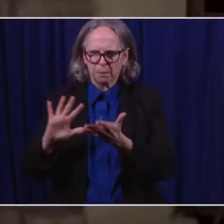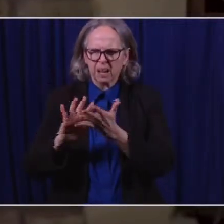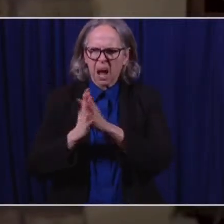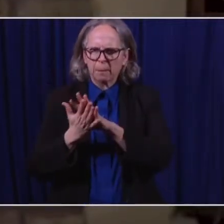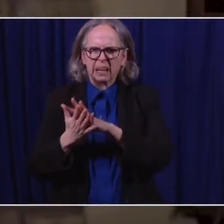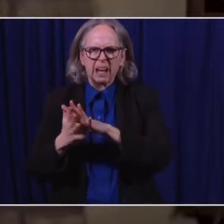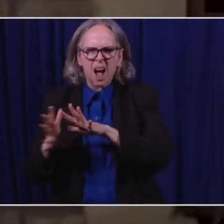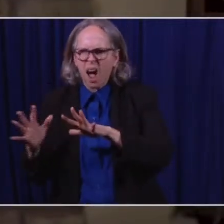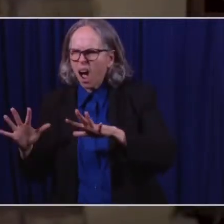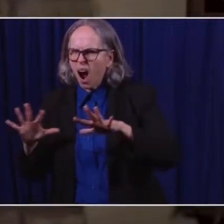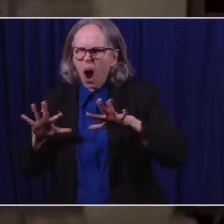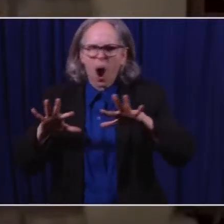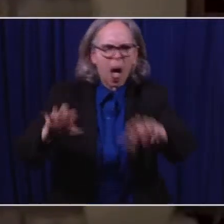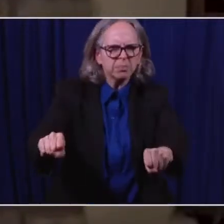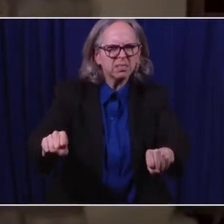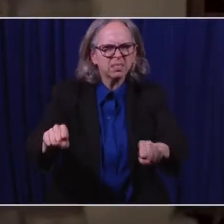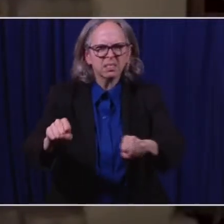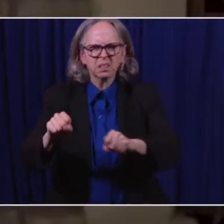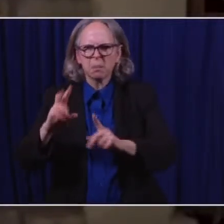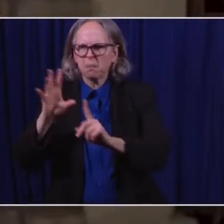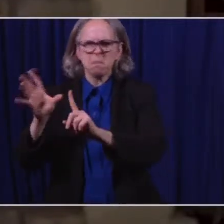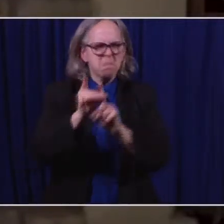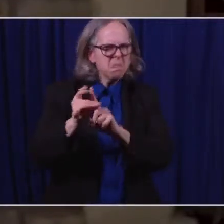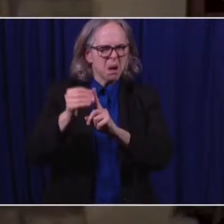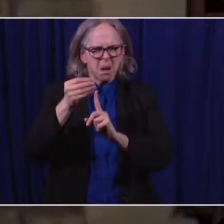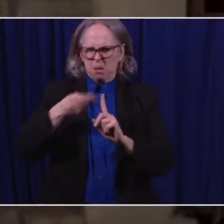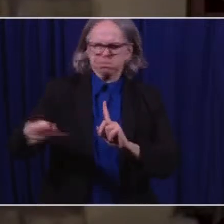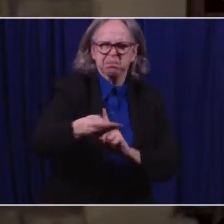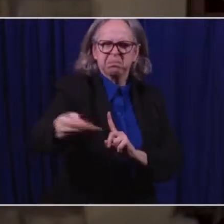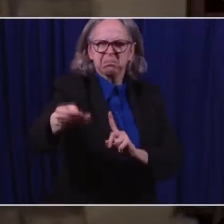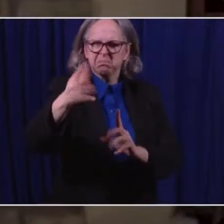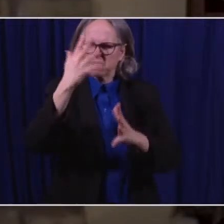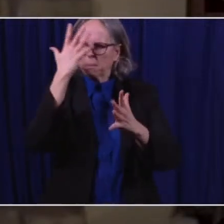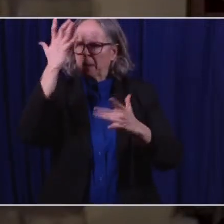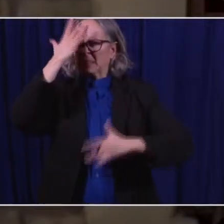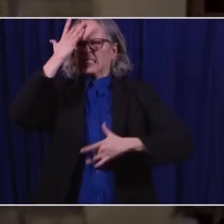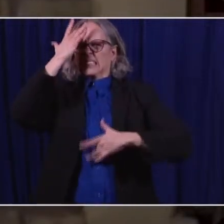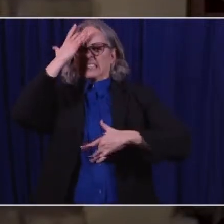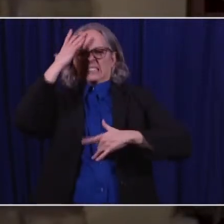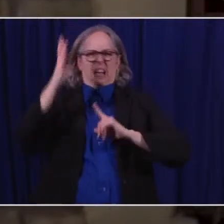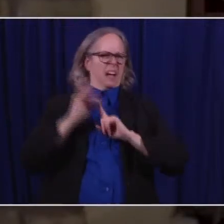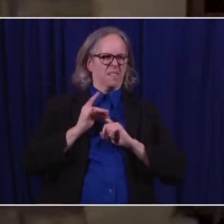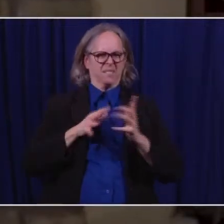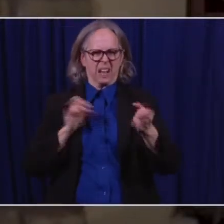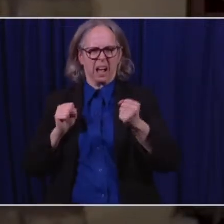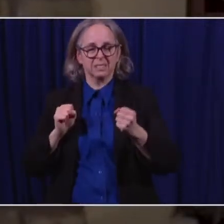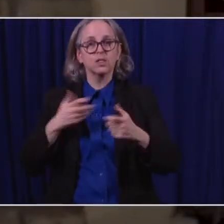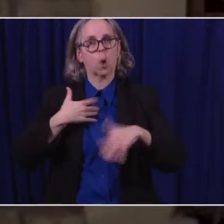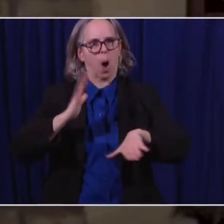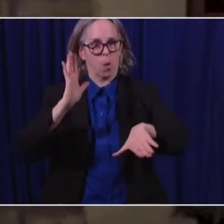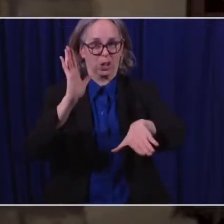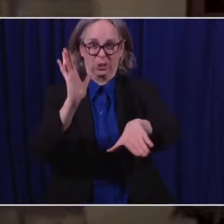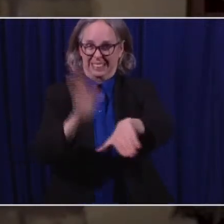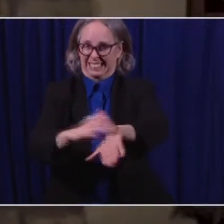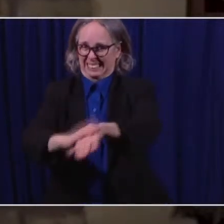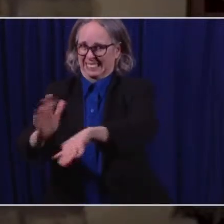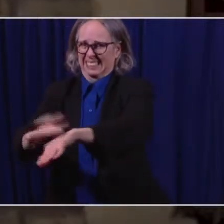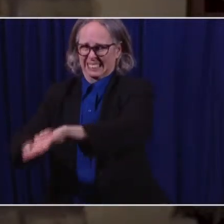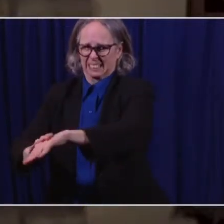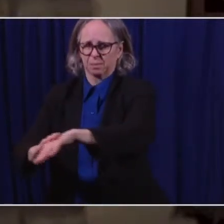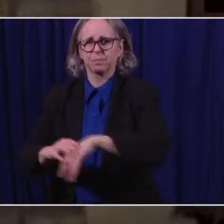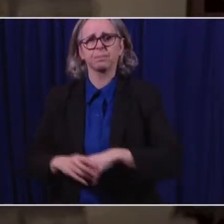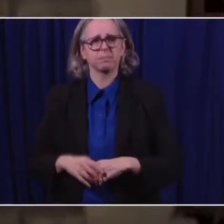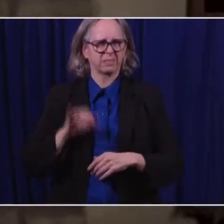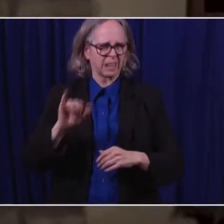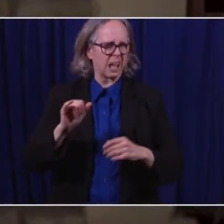contagious than what we're dealing with today. So again, a caution. Another caution, we have to keep doing what we're